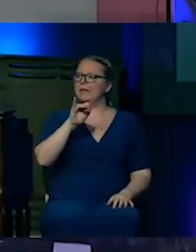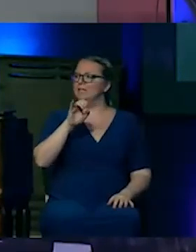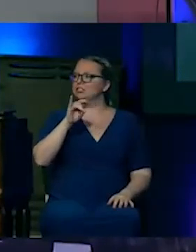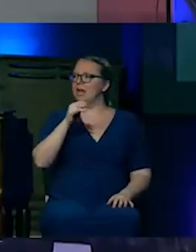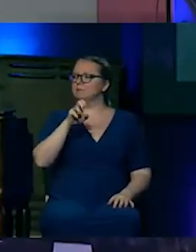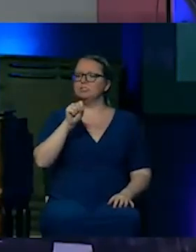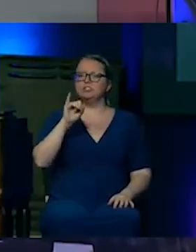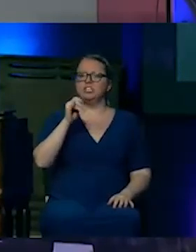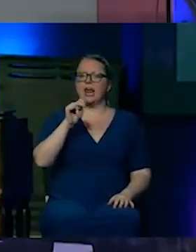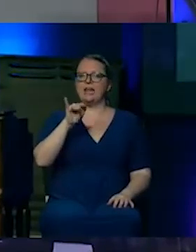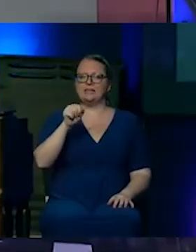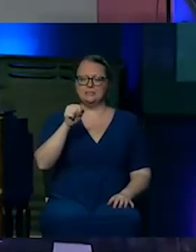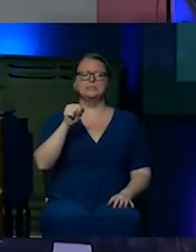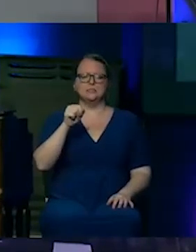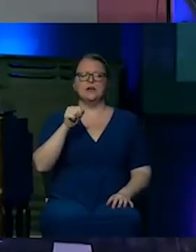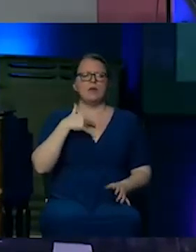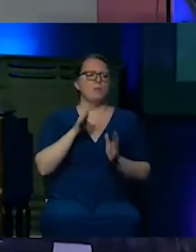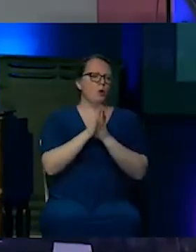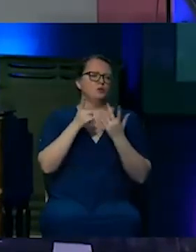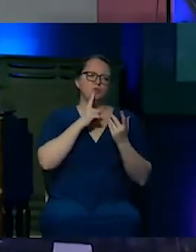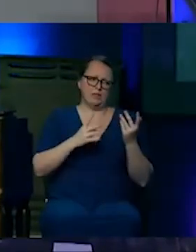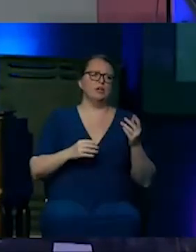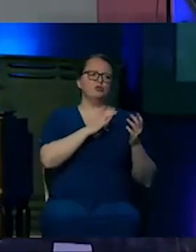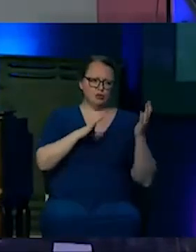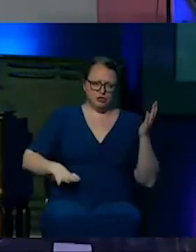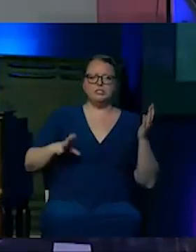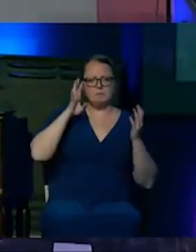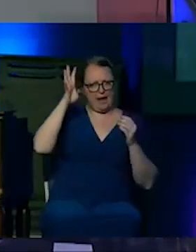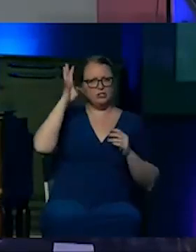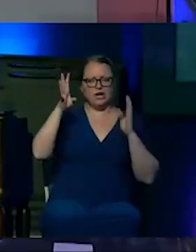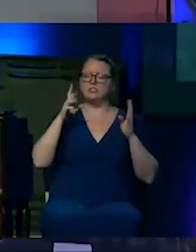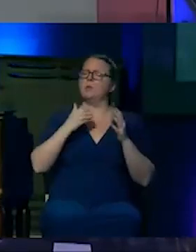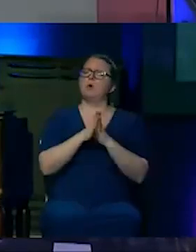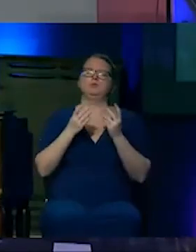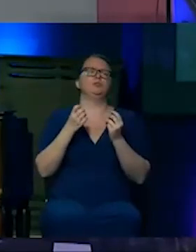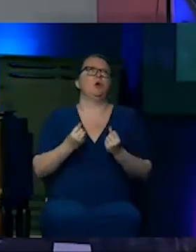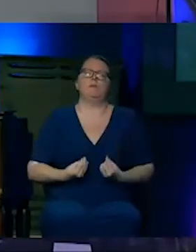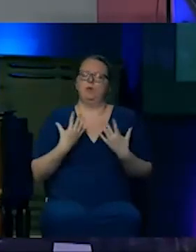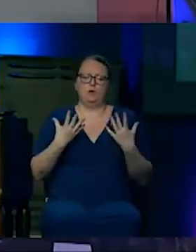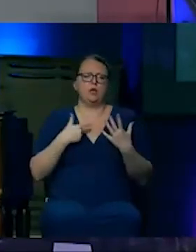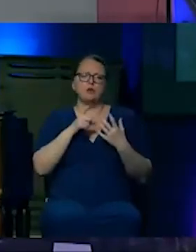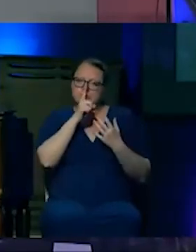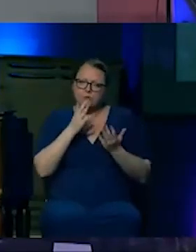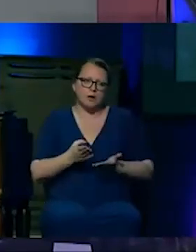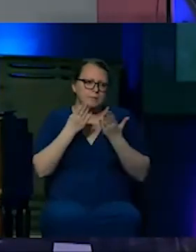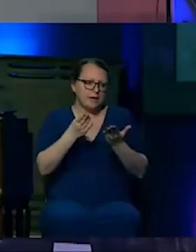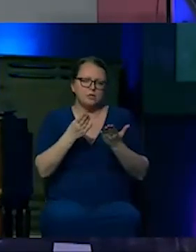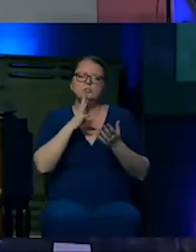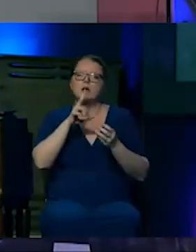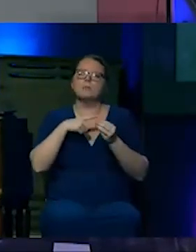Willie James Jennings, The Christian Imagination, this book was so influential to me. I highly recommend it. He talks about the way that